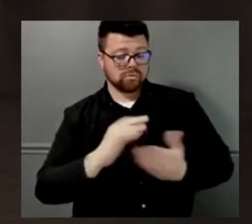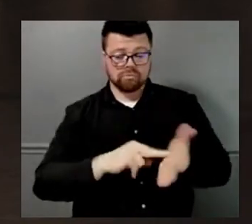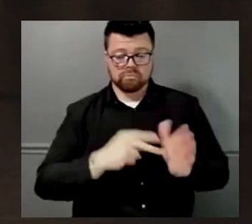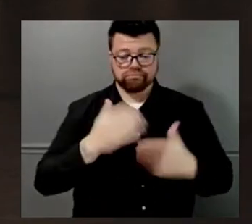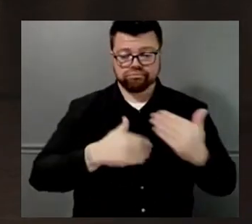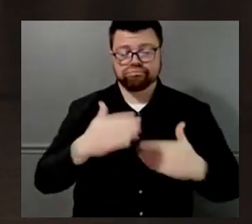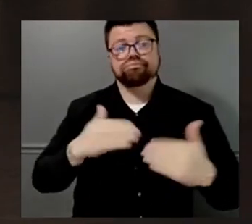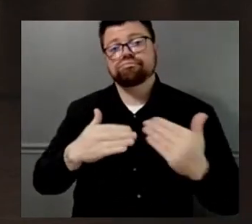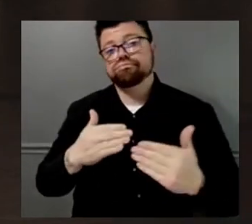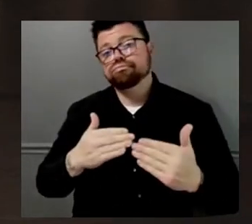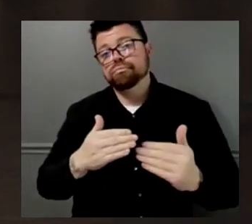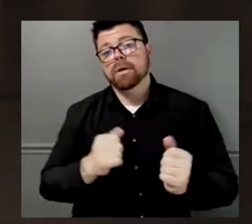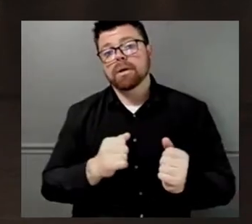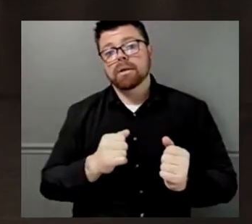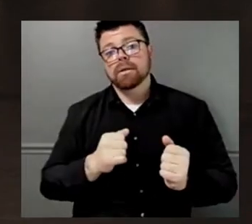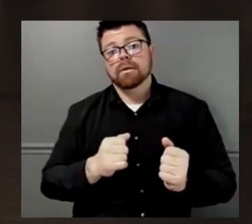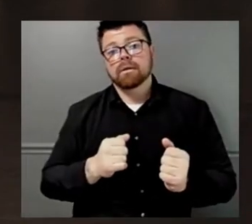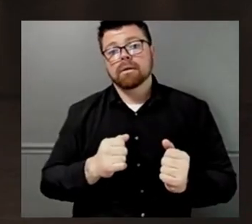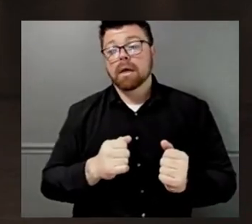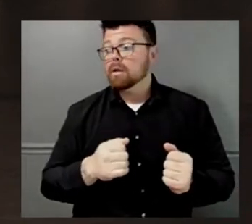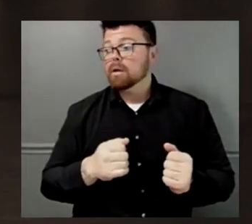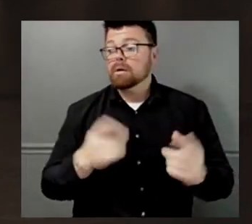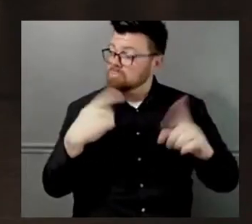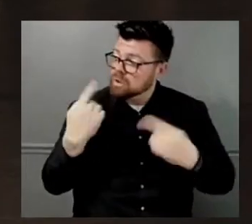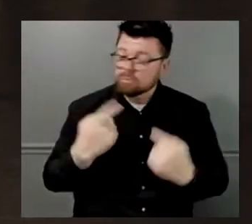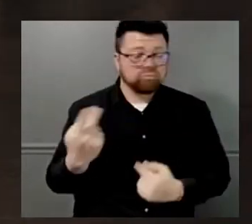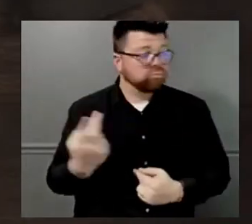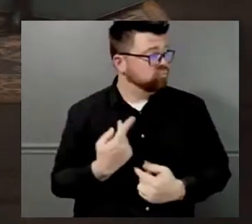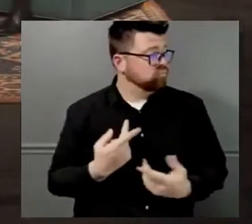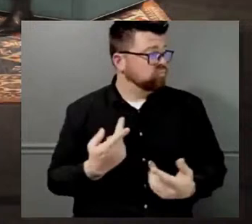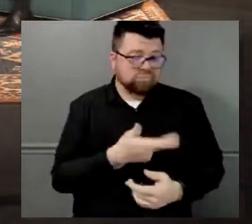you've been embodying and that we've been talking about here today?